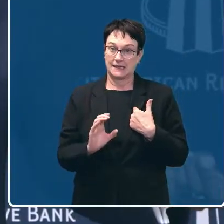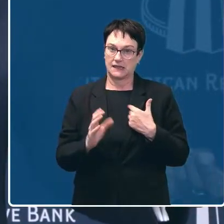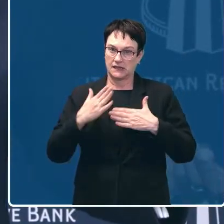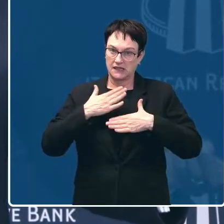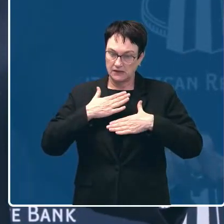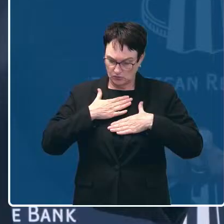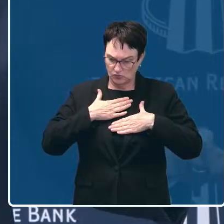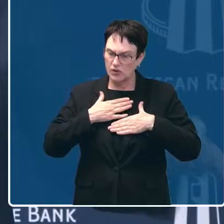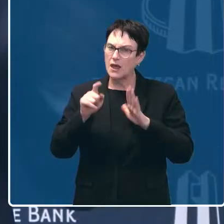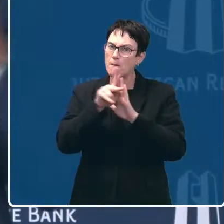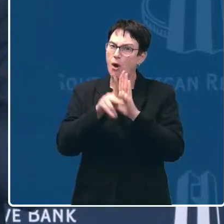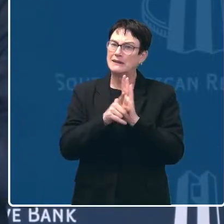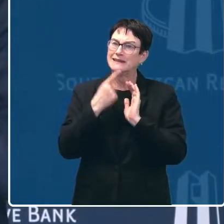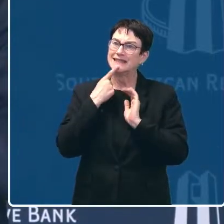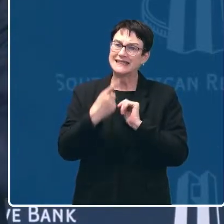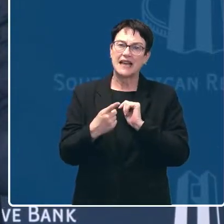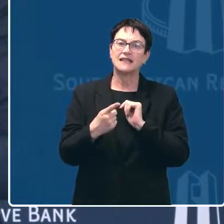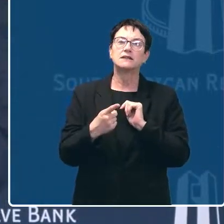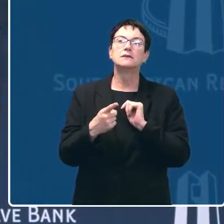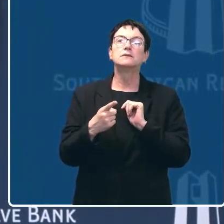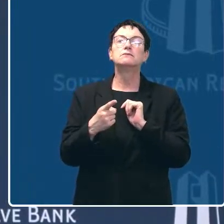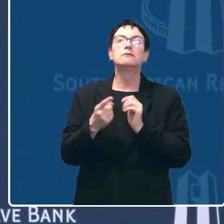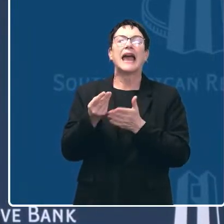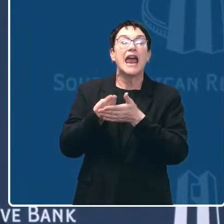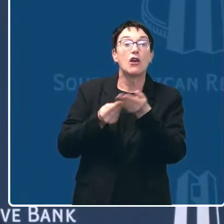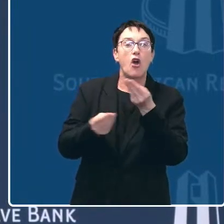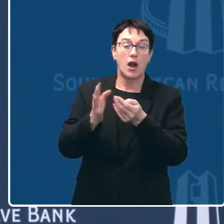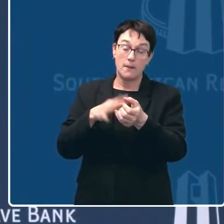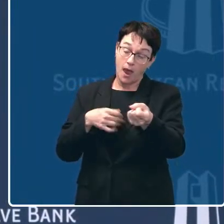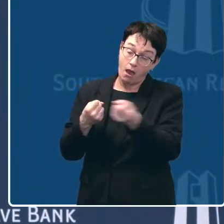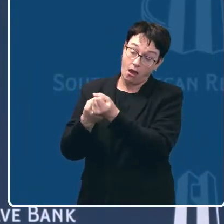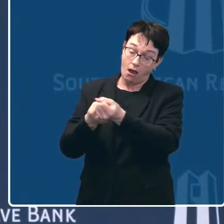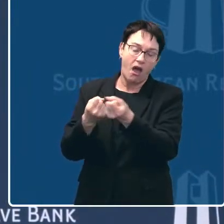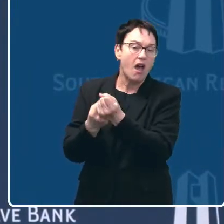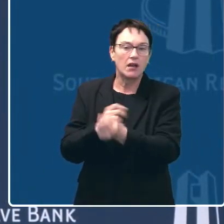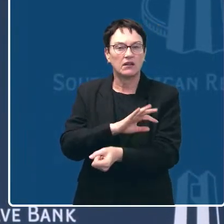the economy and neither does it